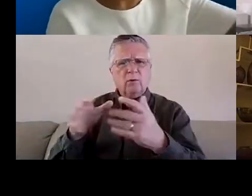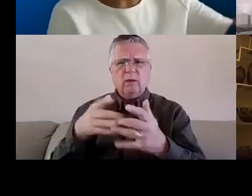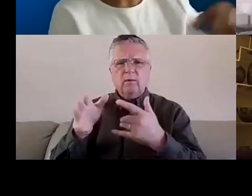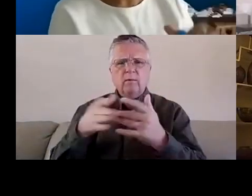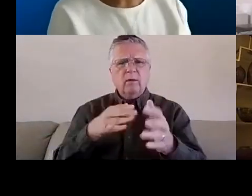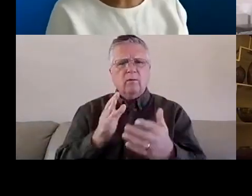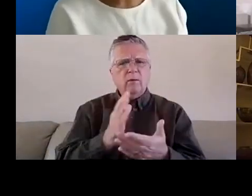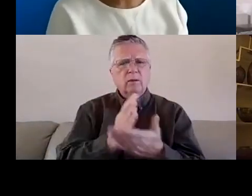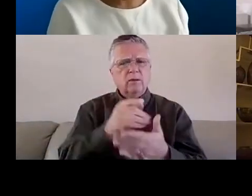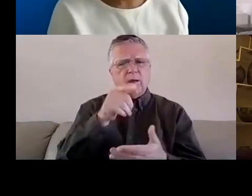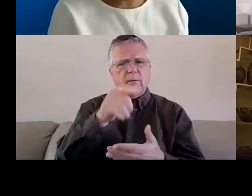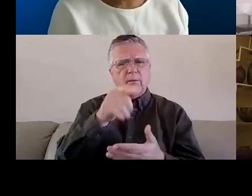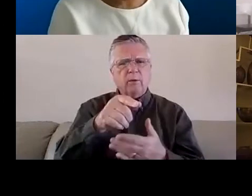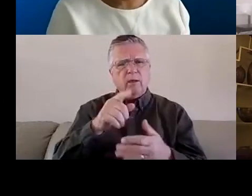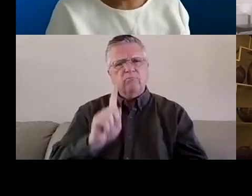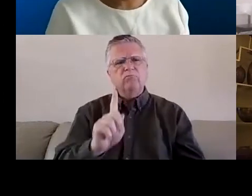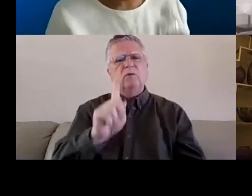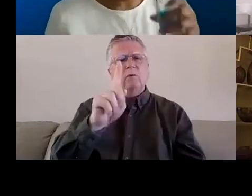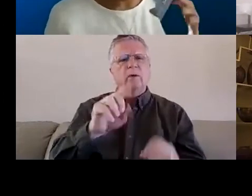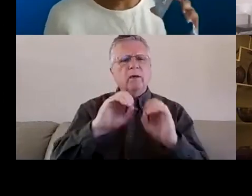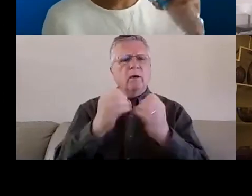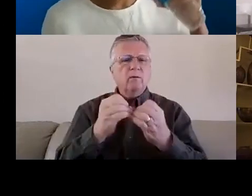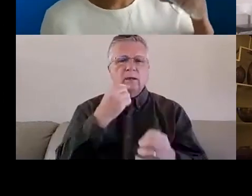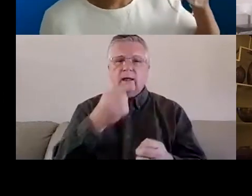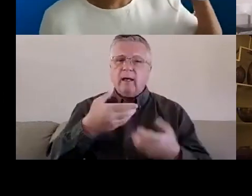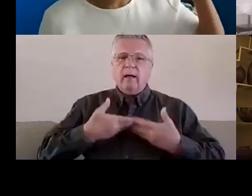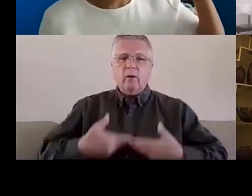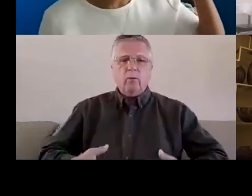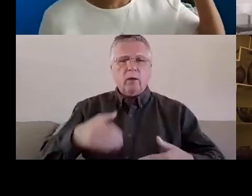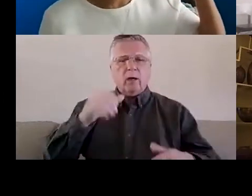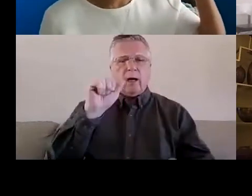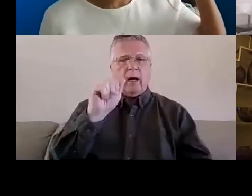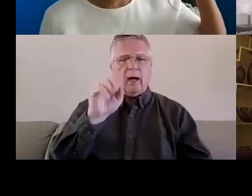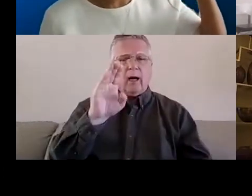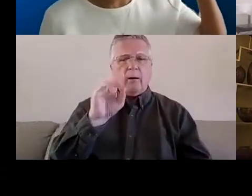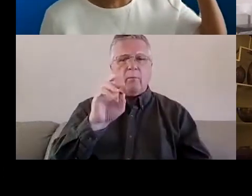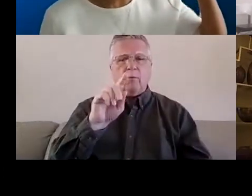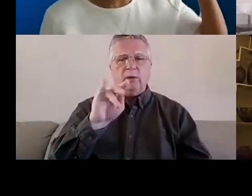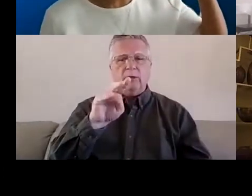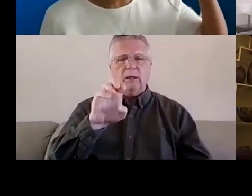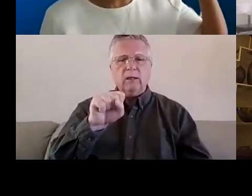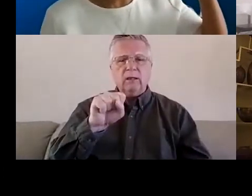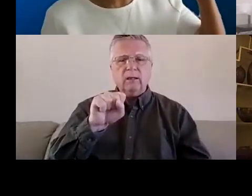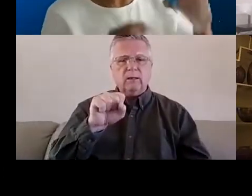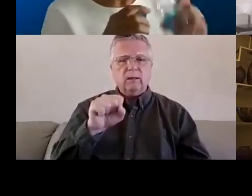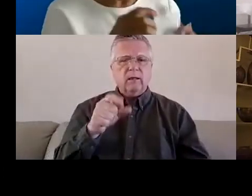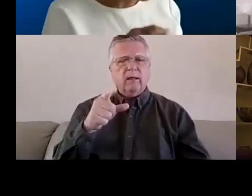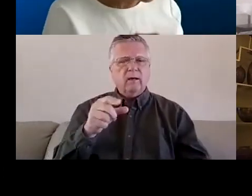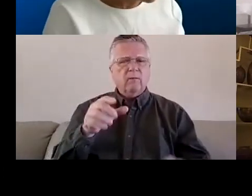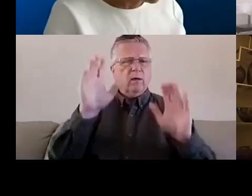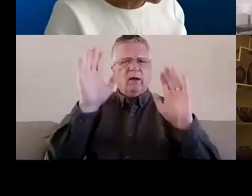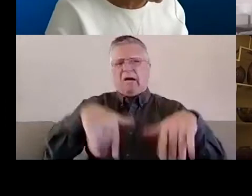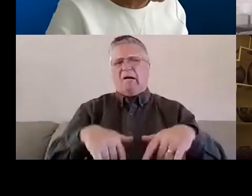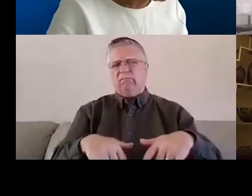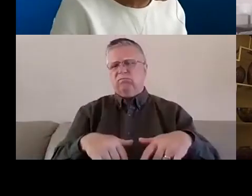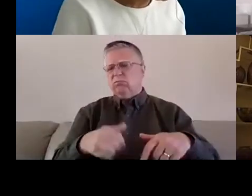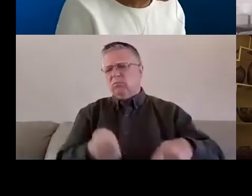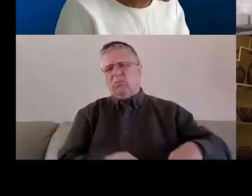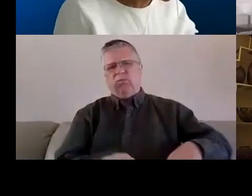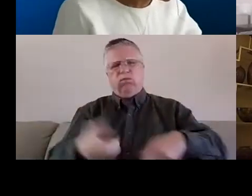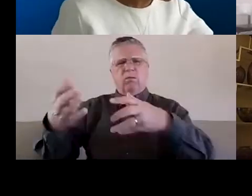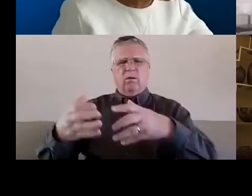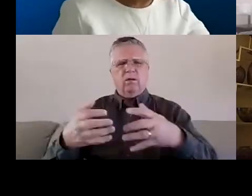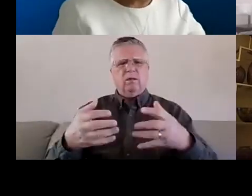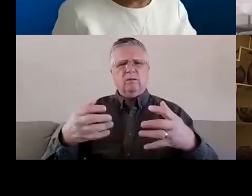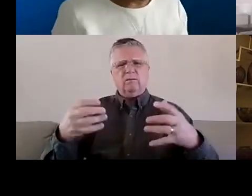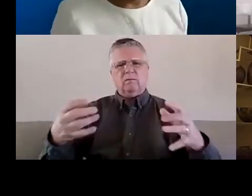tell those officers and people that, hey, we're Aborigines, and they want to throw us under the bus and want to assimilate us.